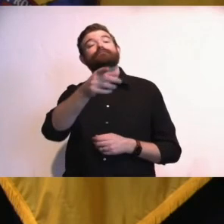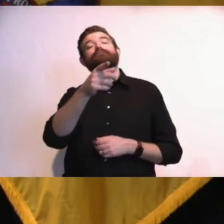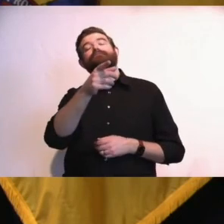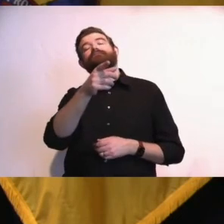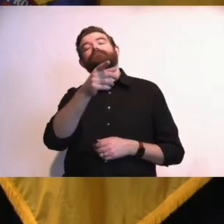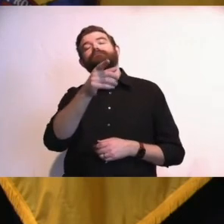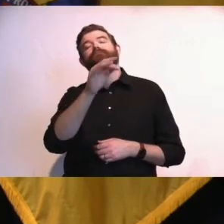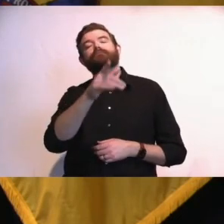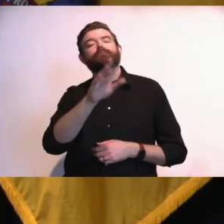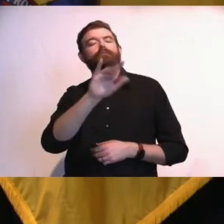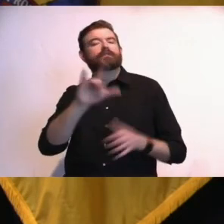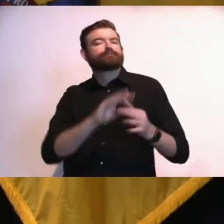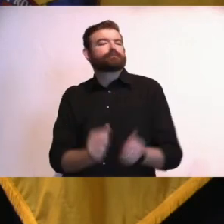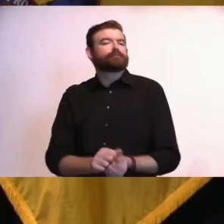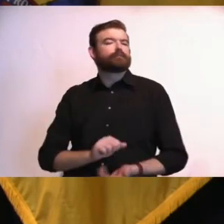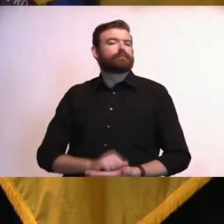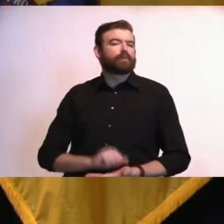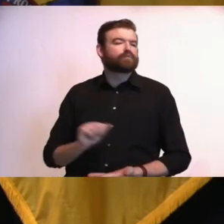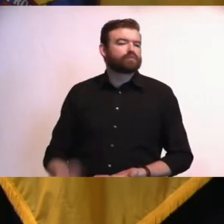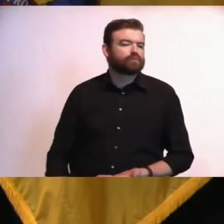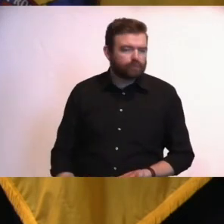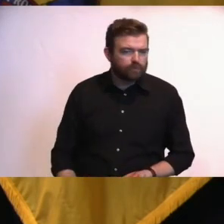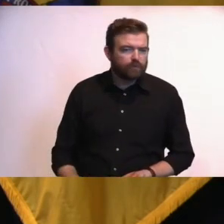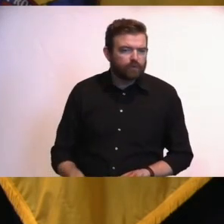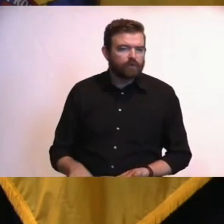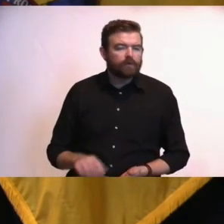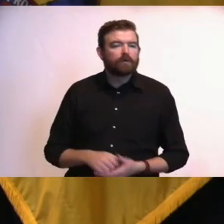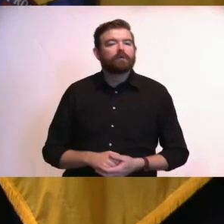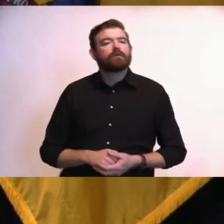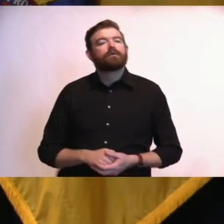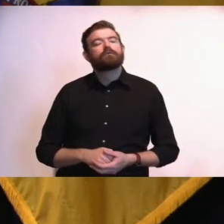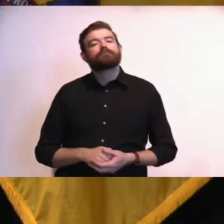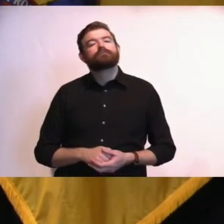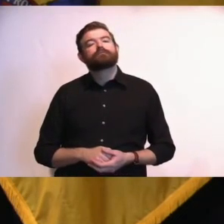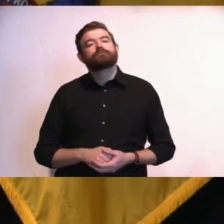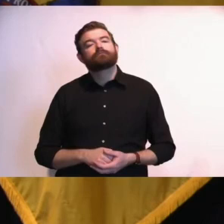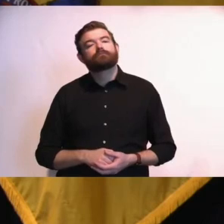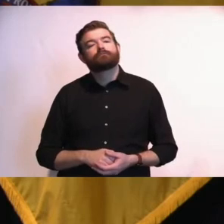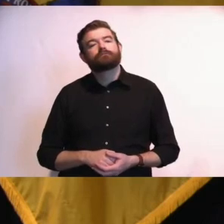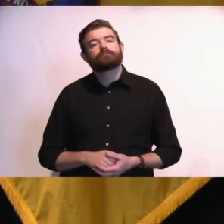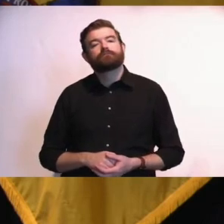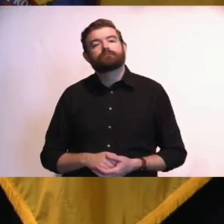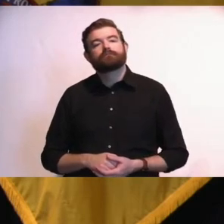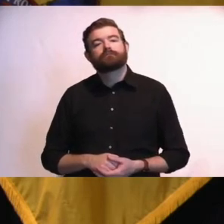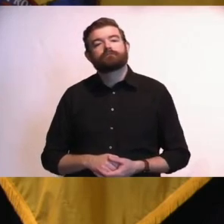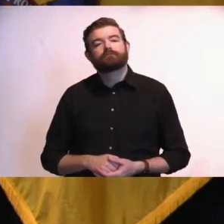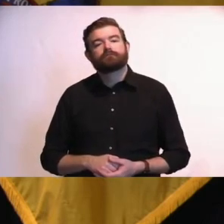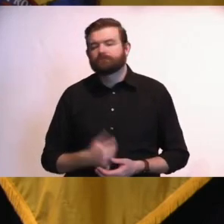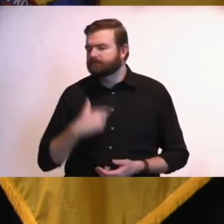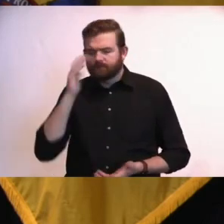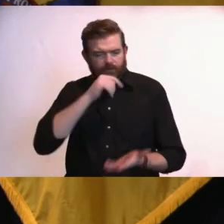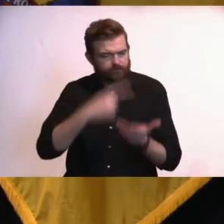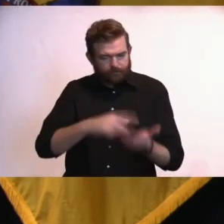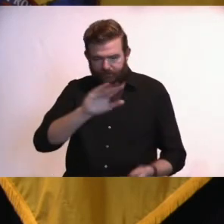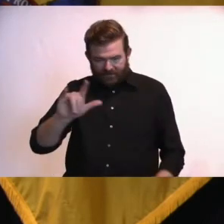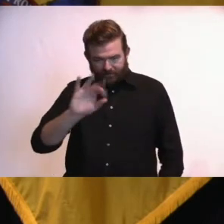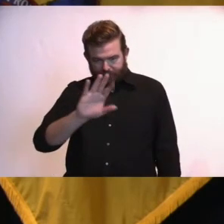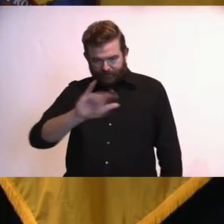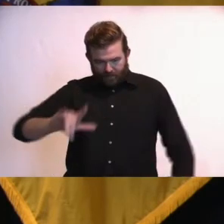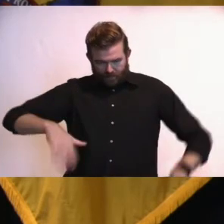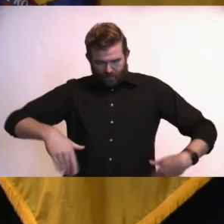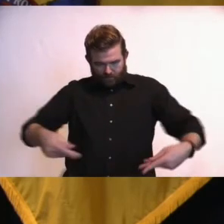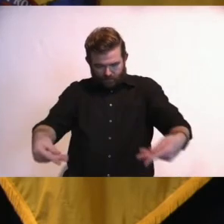talking about bills that are not on our desk, and I know this is being deliberated on as we speak, I think. But it